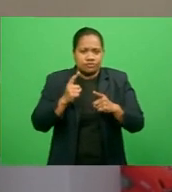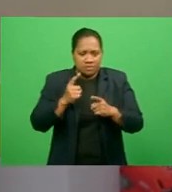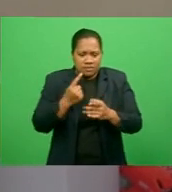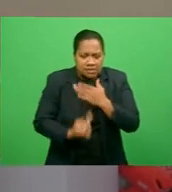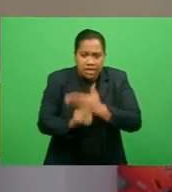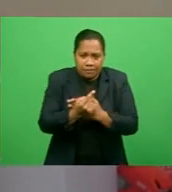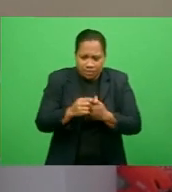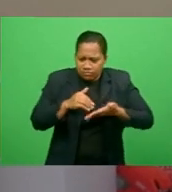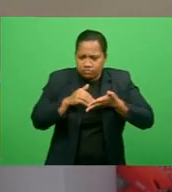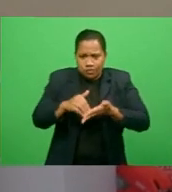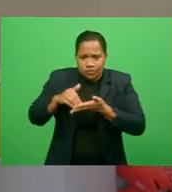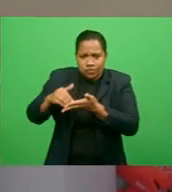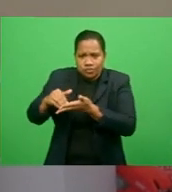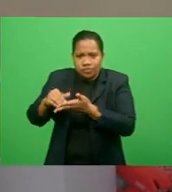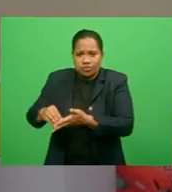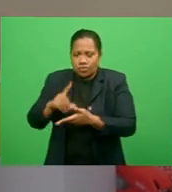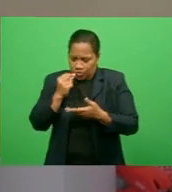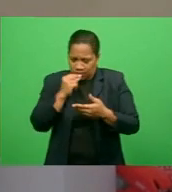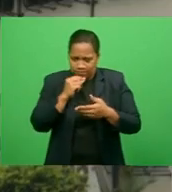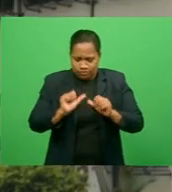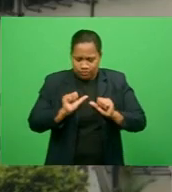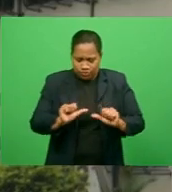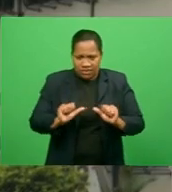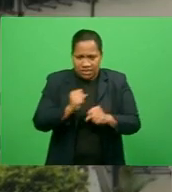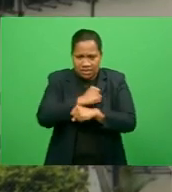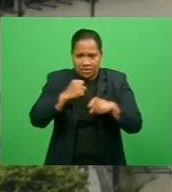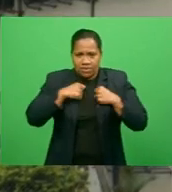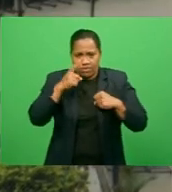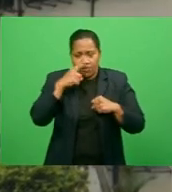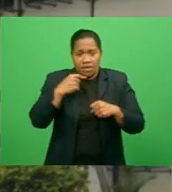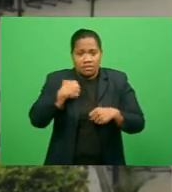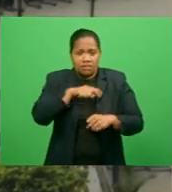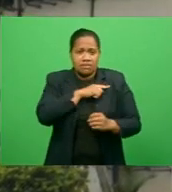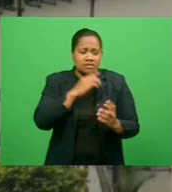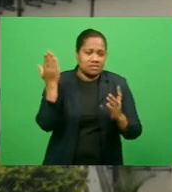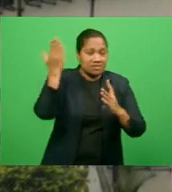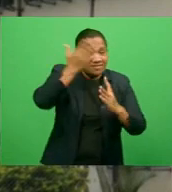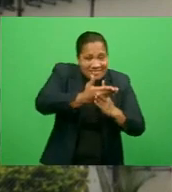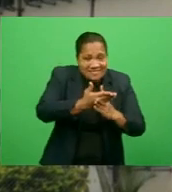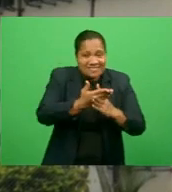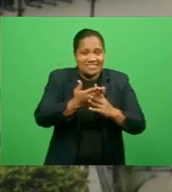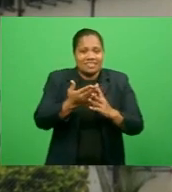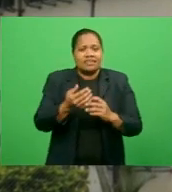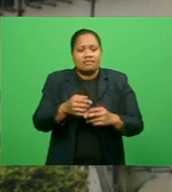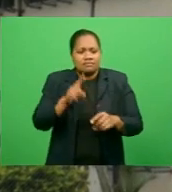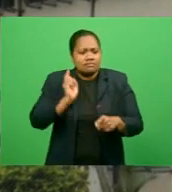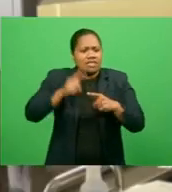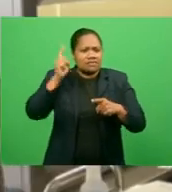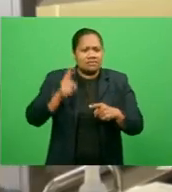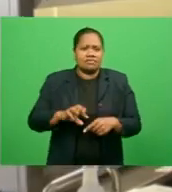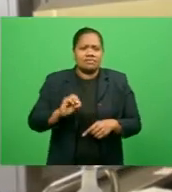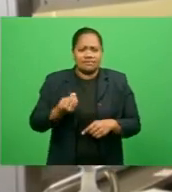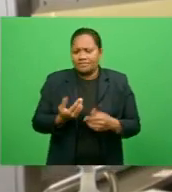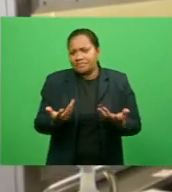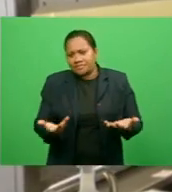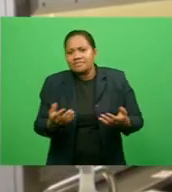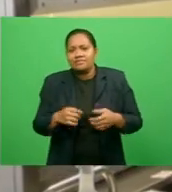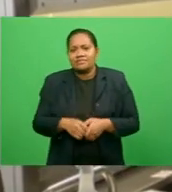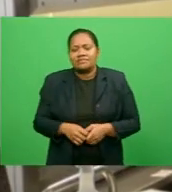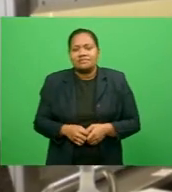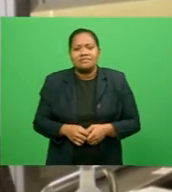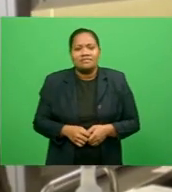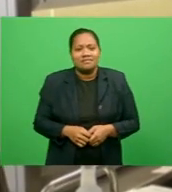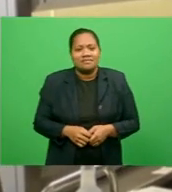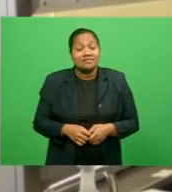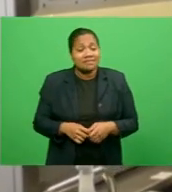to protect our people. We shut our borders quickly. We tested fast, often, and early.